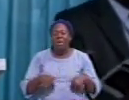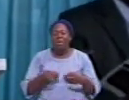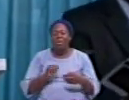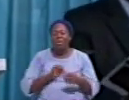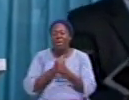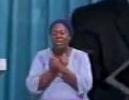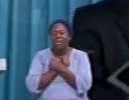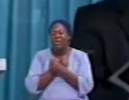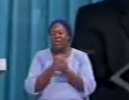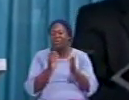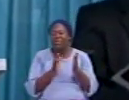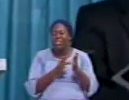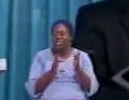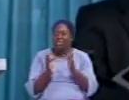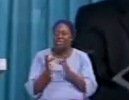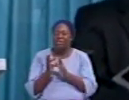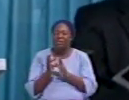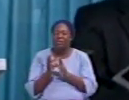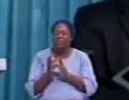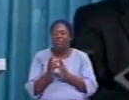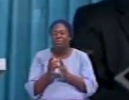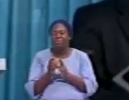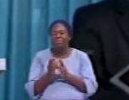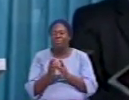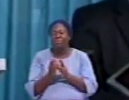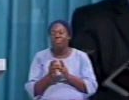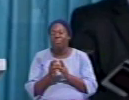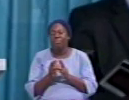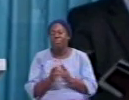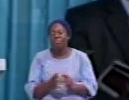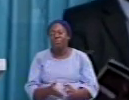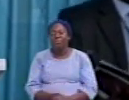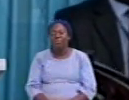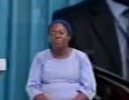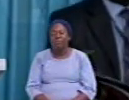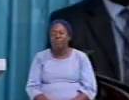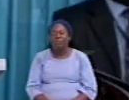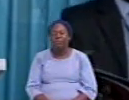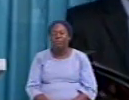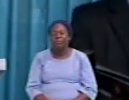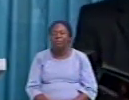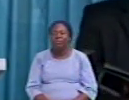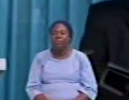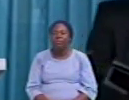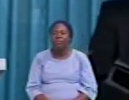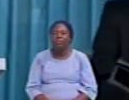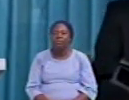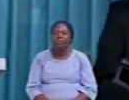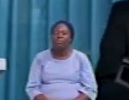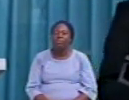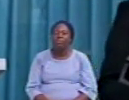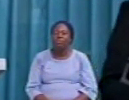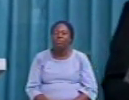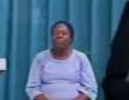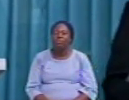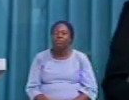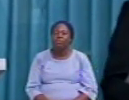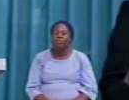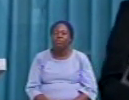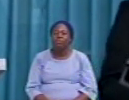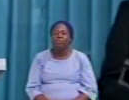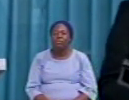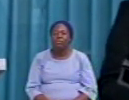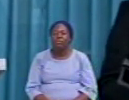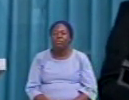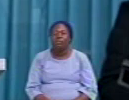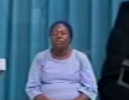love Jesus. Page 4 of our program. There is a name I love to hear. I love to sing. It's worthy. It